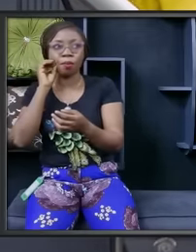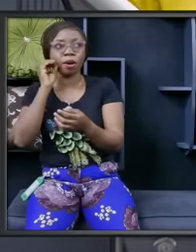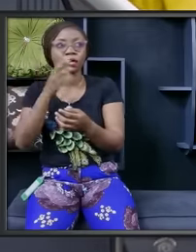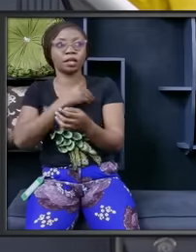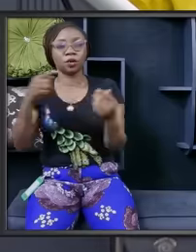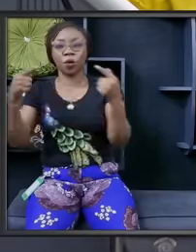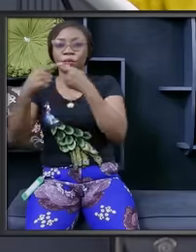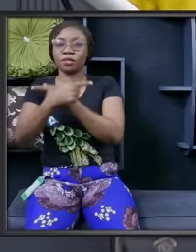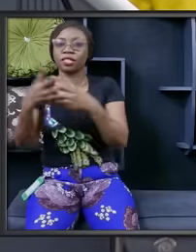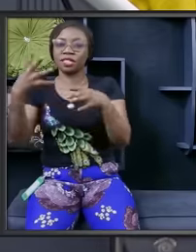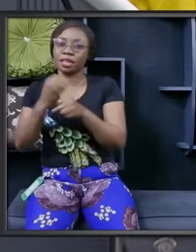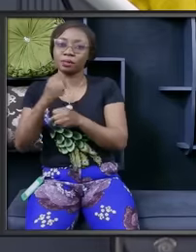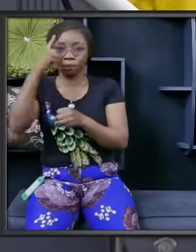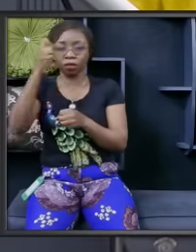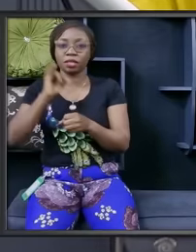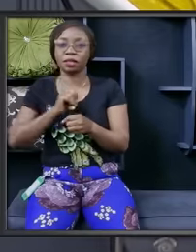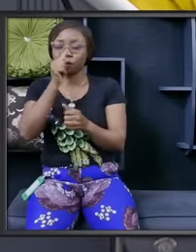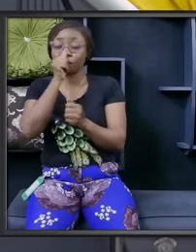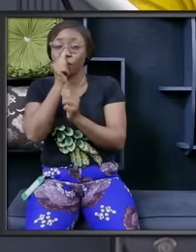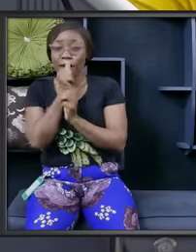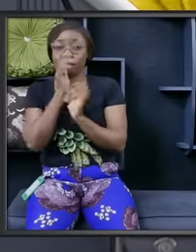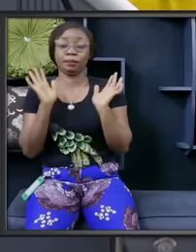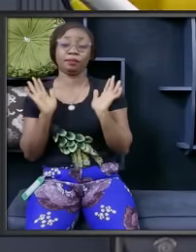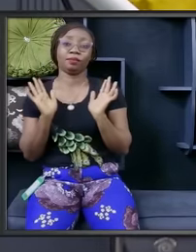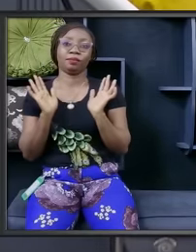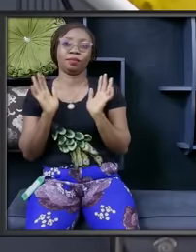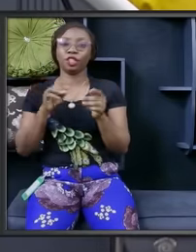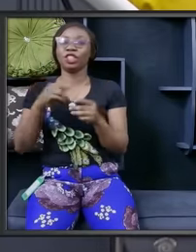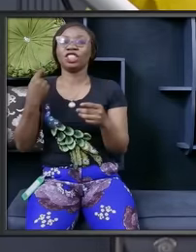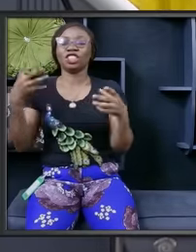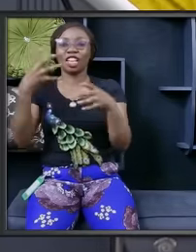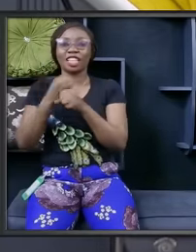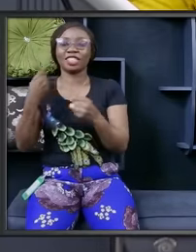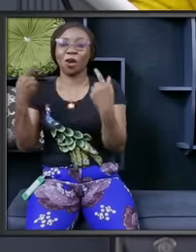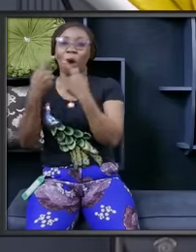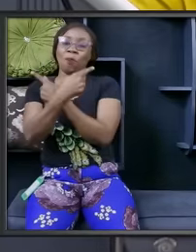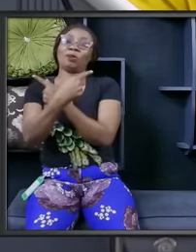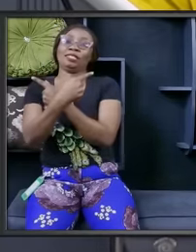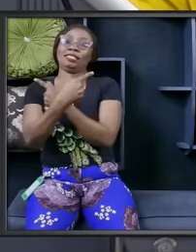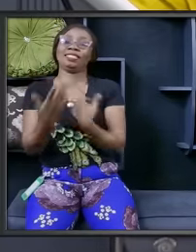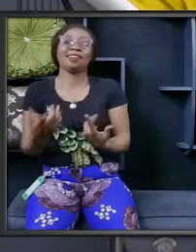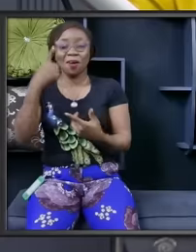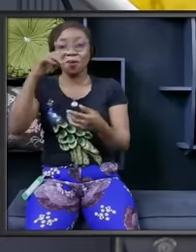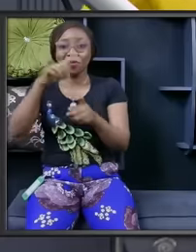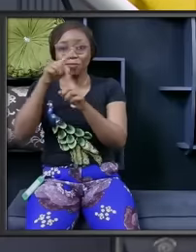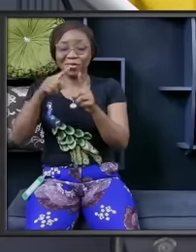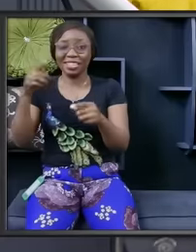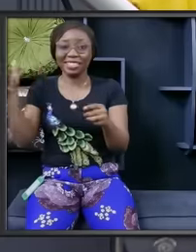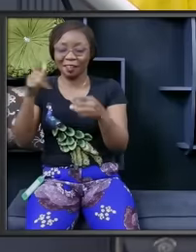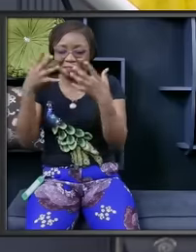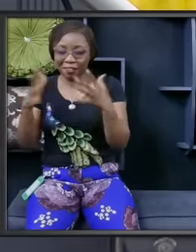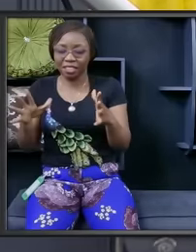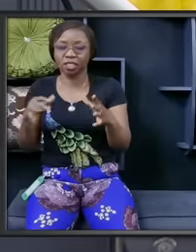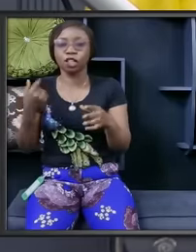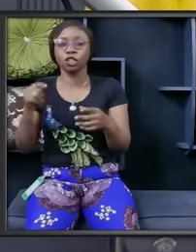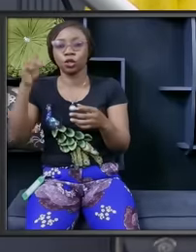get. Because me, I just keep quiet. When he finish. Oh, now opposite she can't get. Yes. When they finish that thing, now my husband can't they talk with